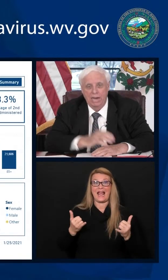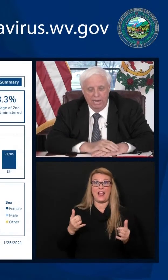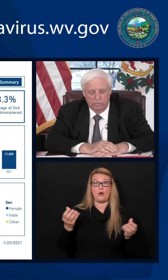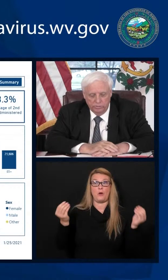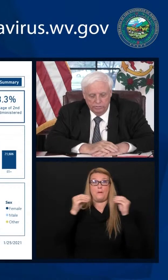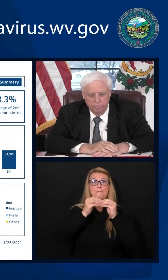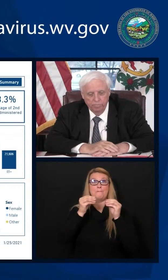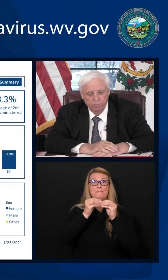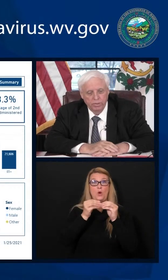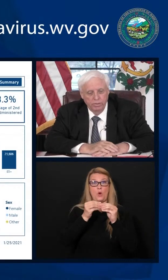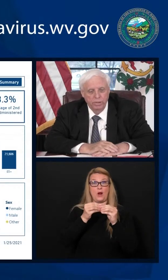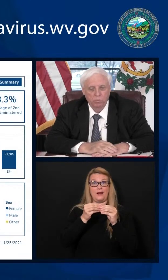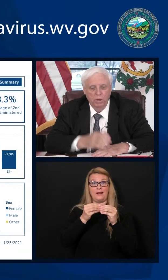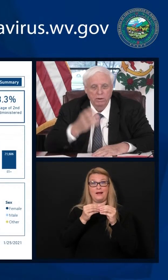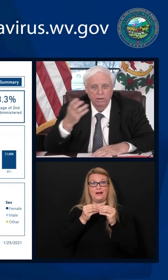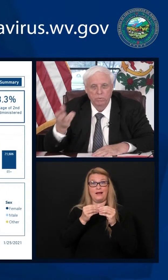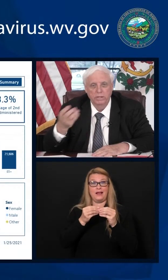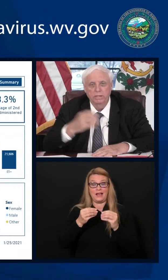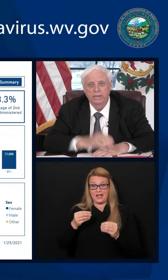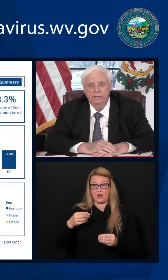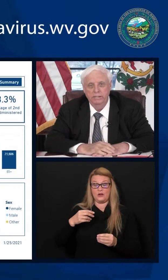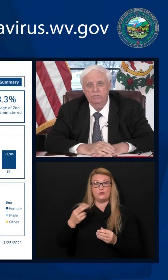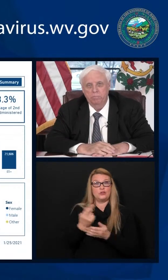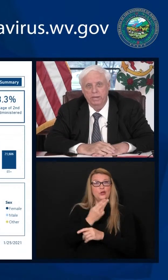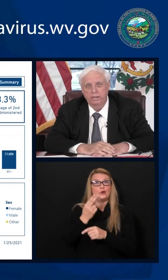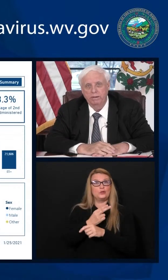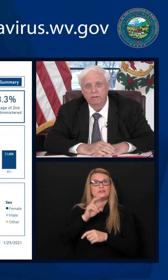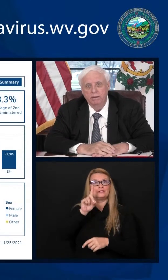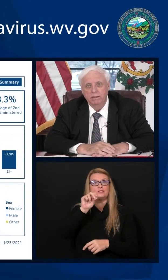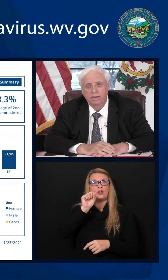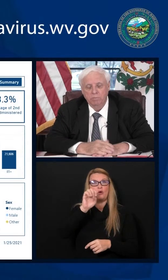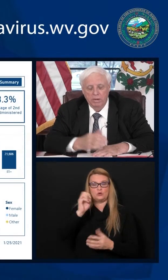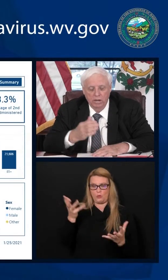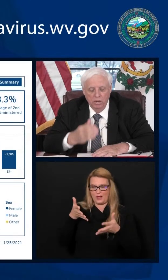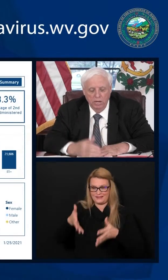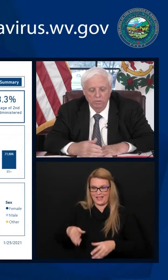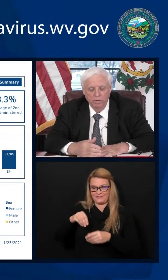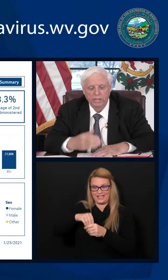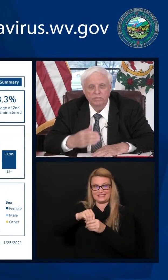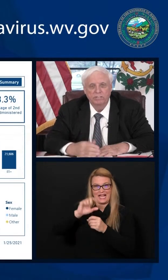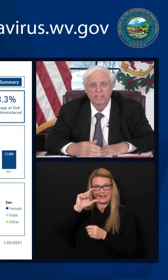of the vials than what they really anticipated, but